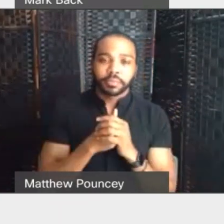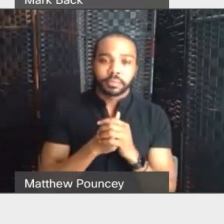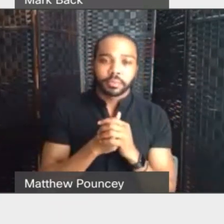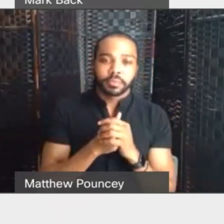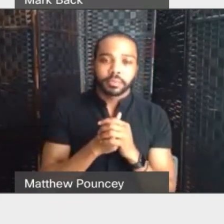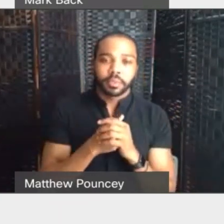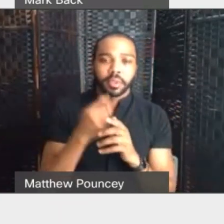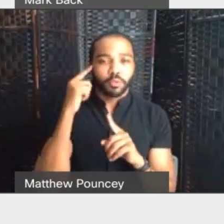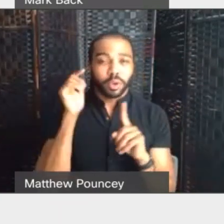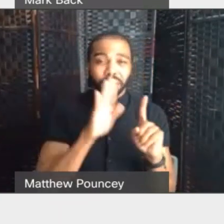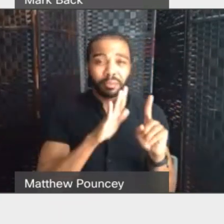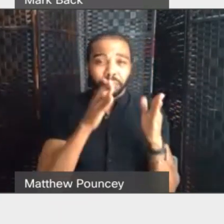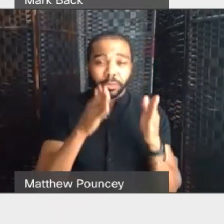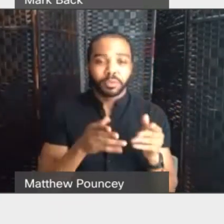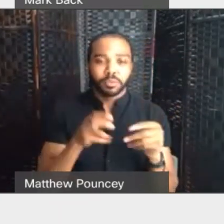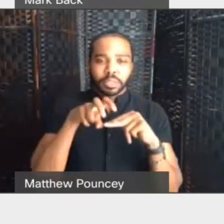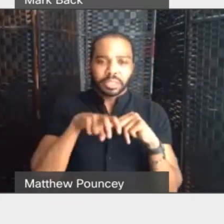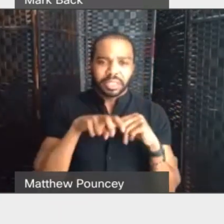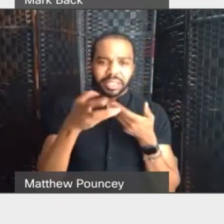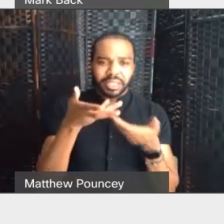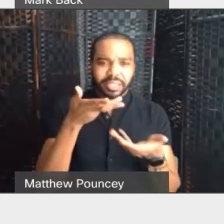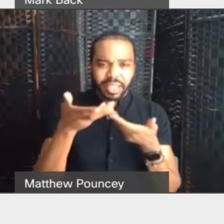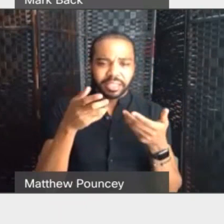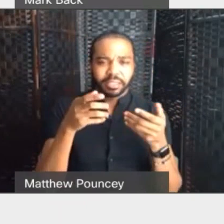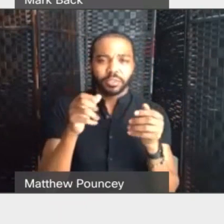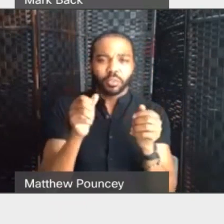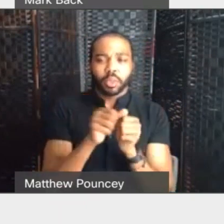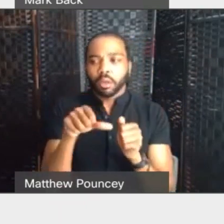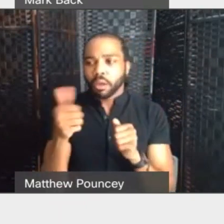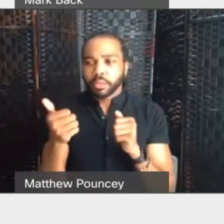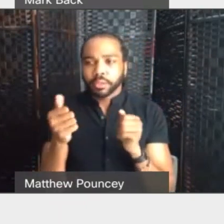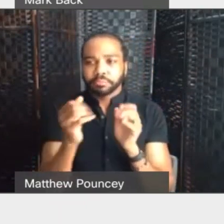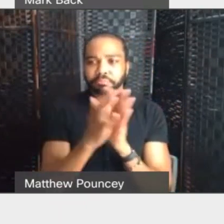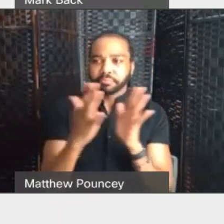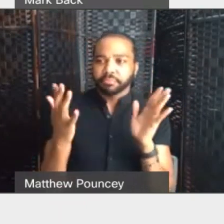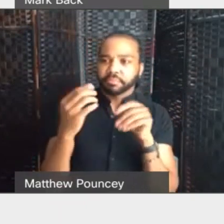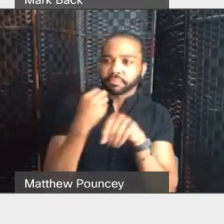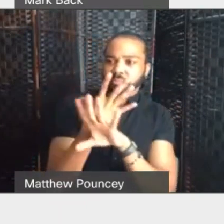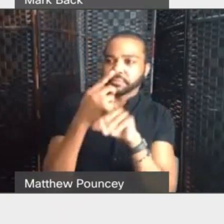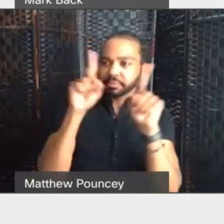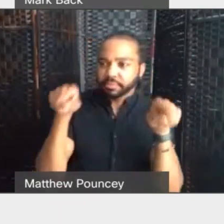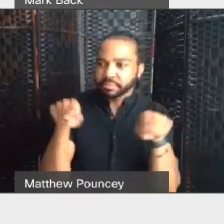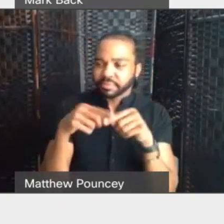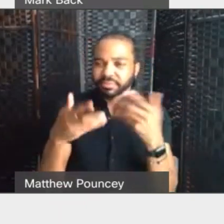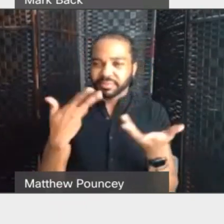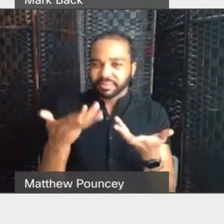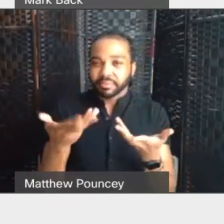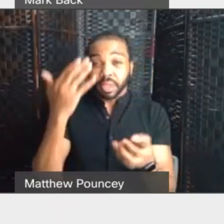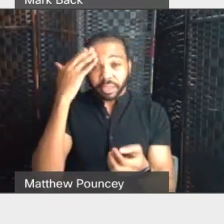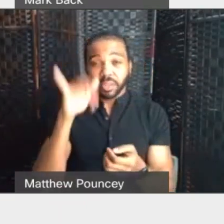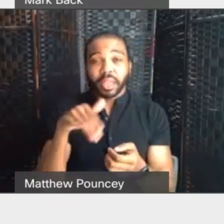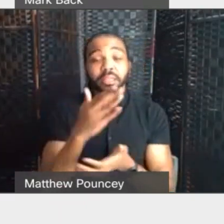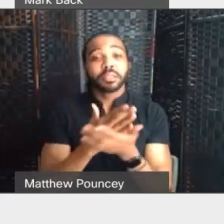to be sitting and engaging uh, with others via the computer. And I know that there are probably some